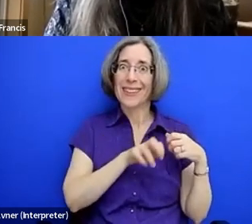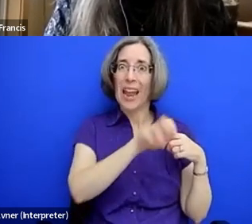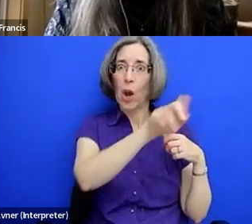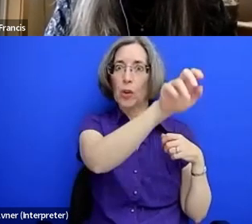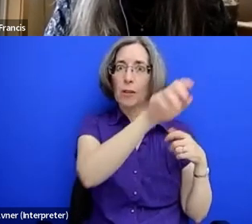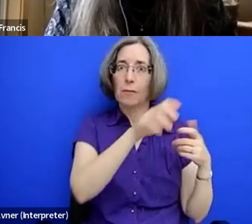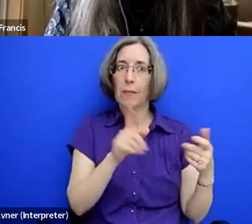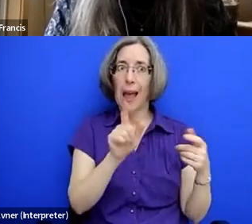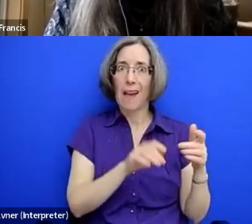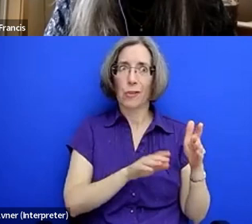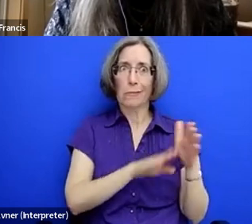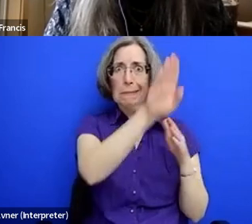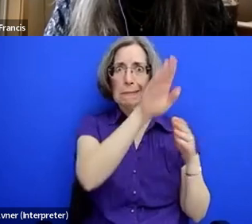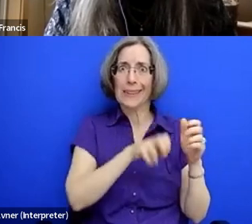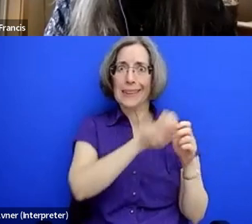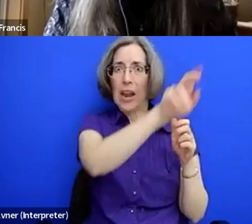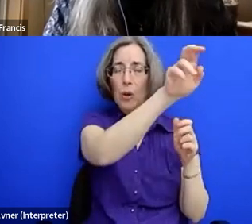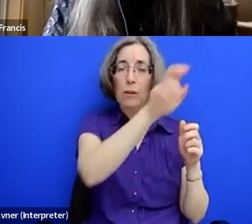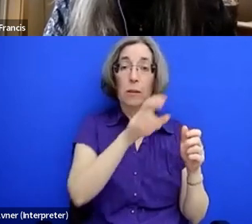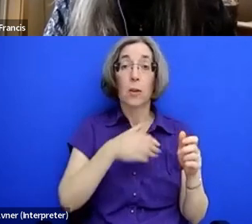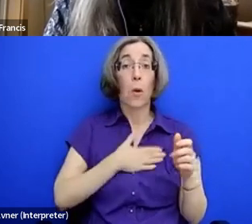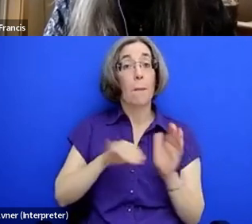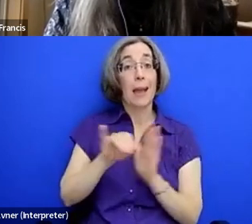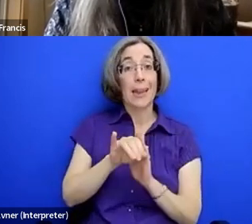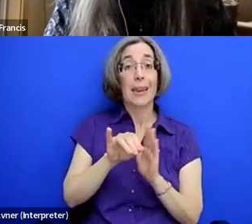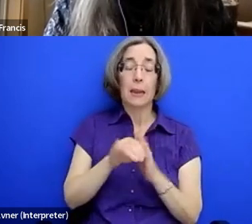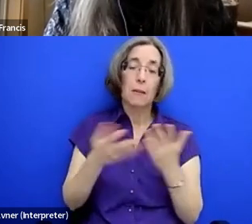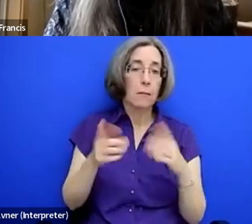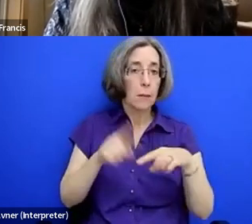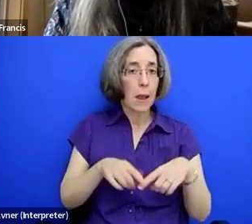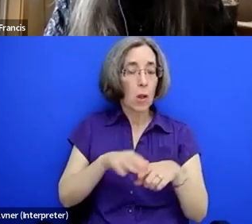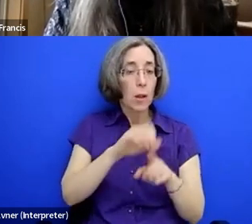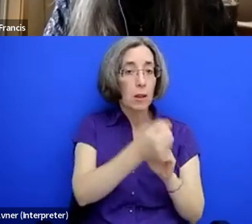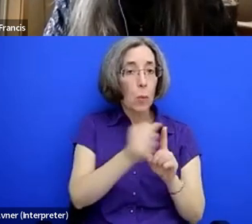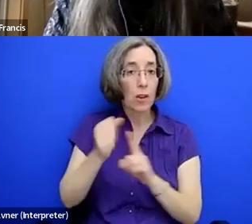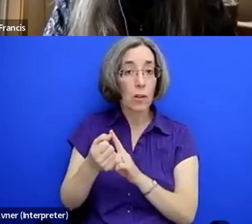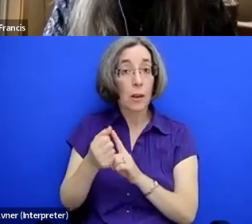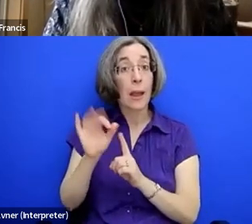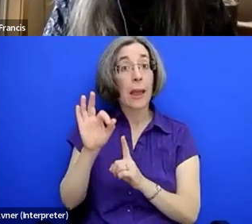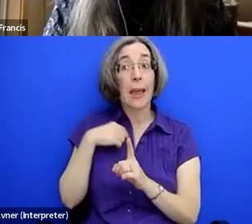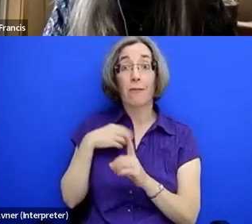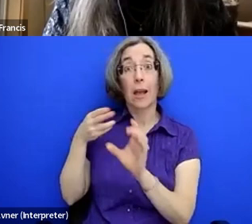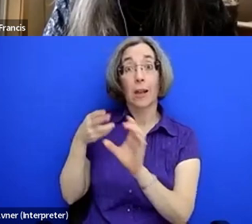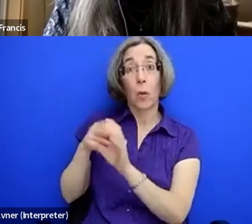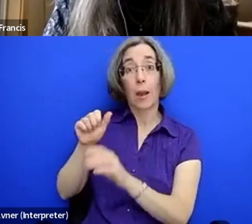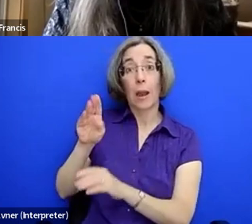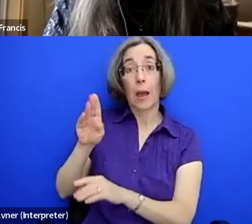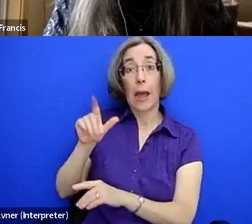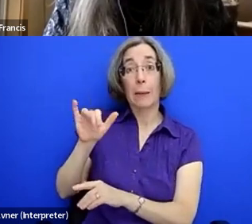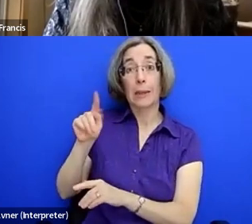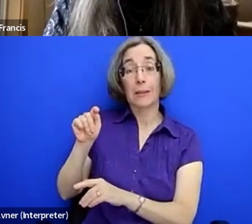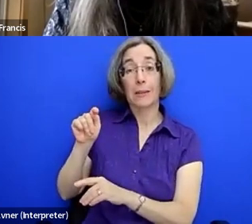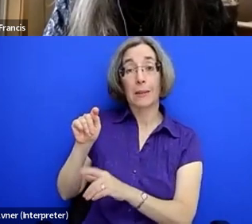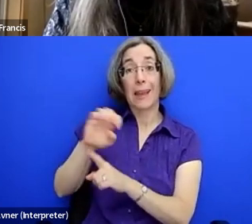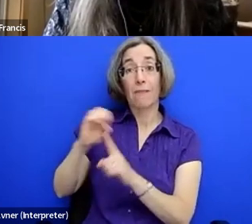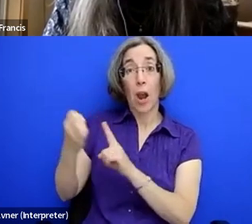My identity is likewise situational, she then goes on. When I'm in an ableist environment with people who don't see their own ableist